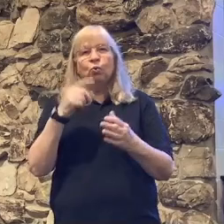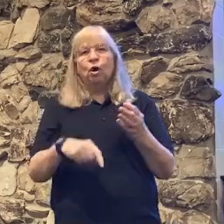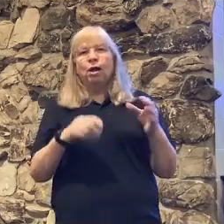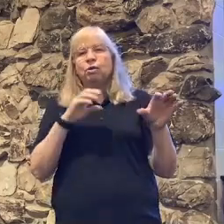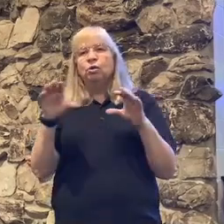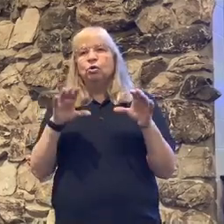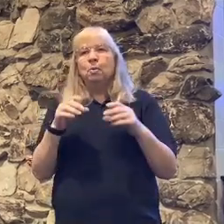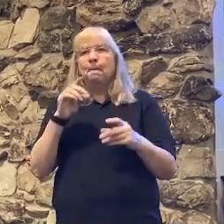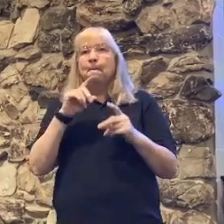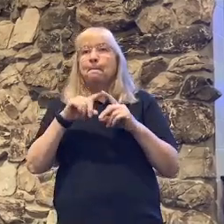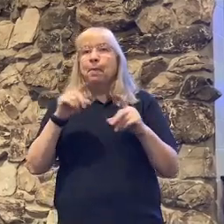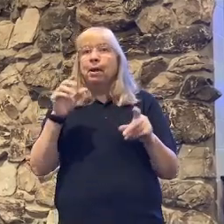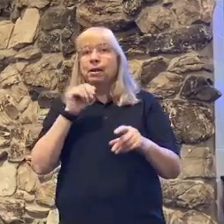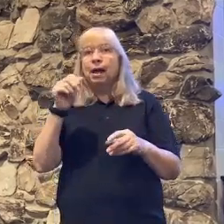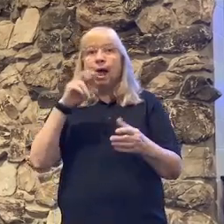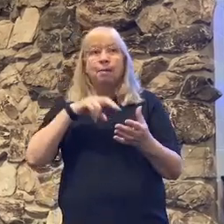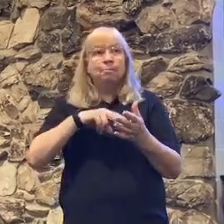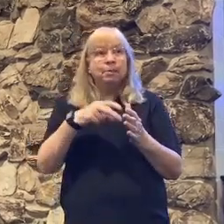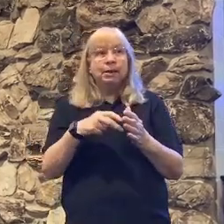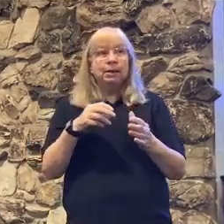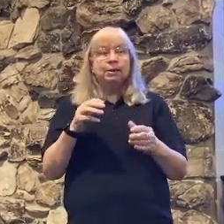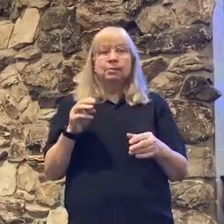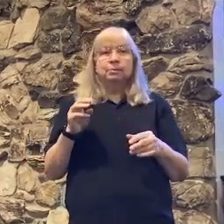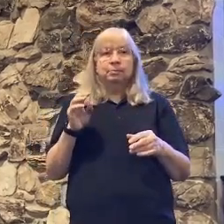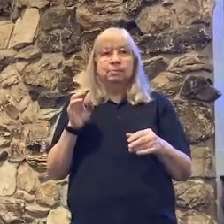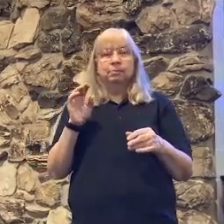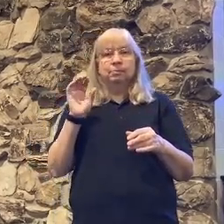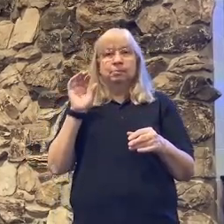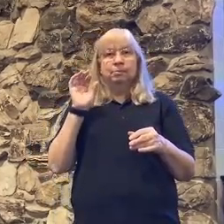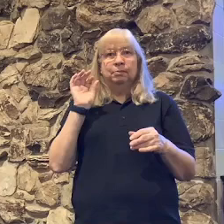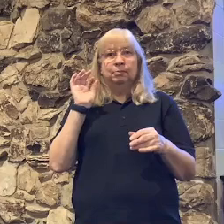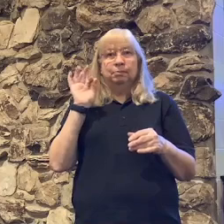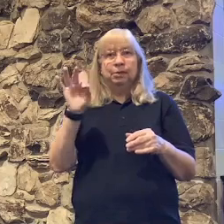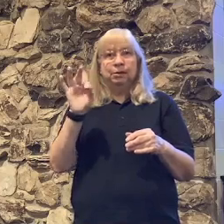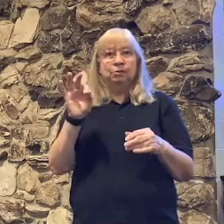But that doesn't mean ministry has to stop.